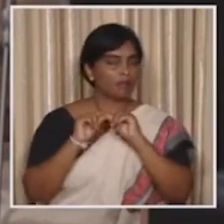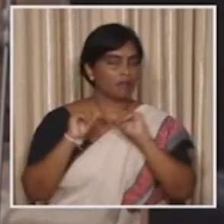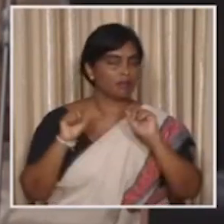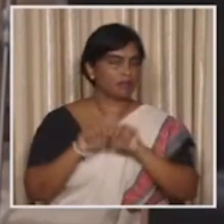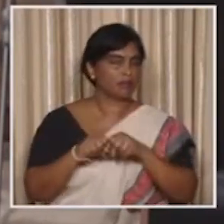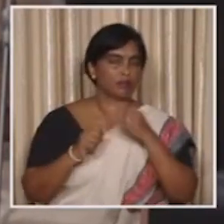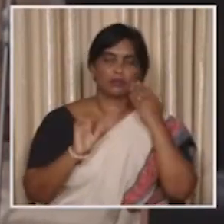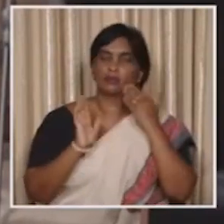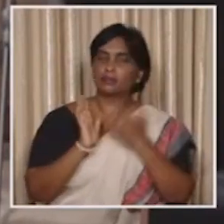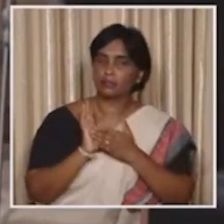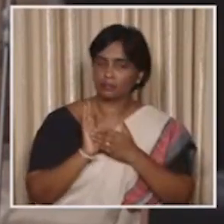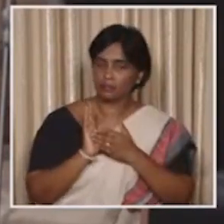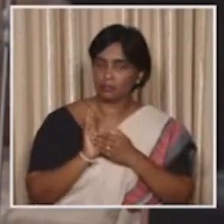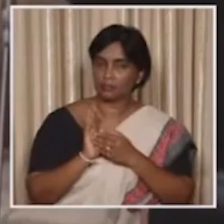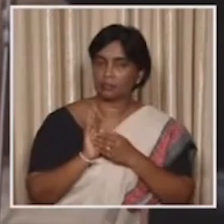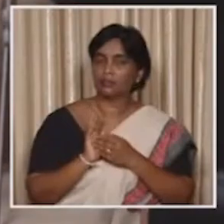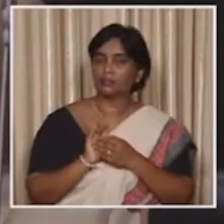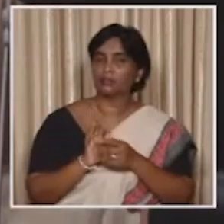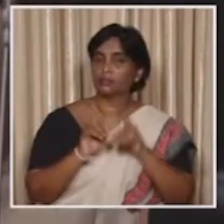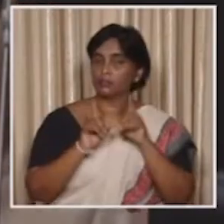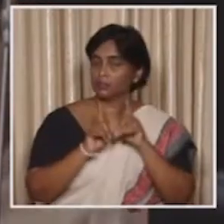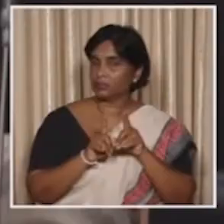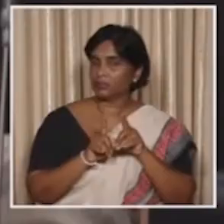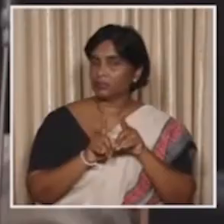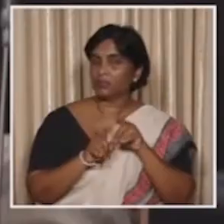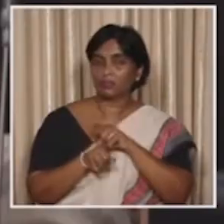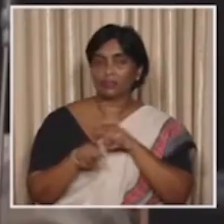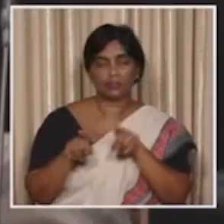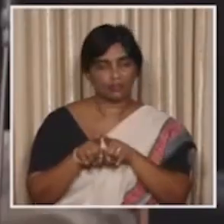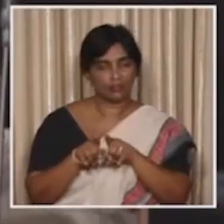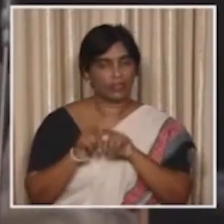SCFR 195202 and SCFR